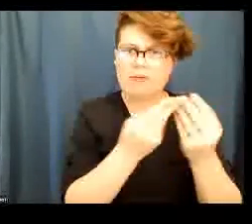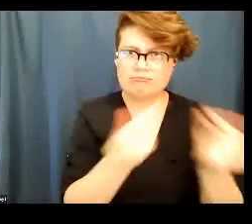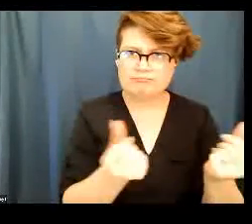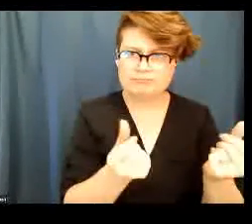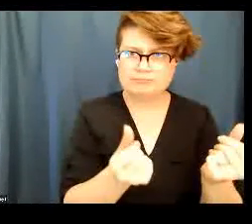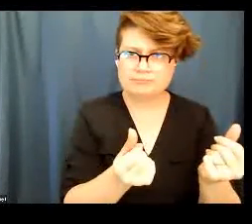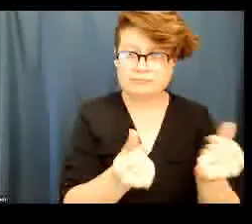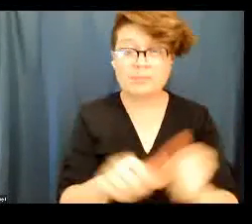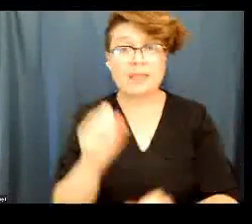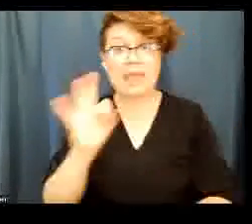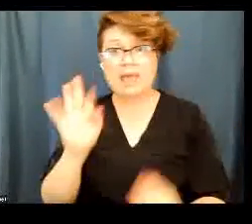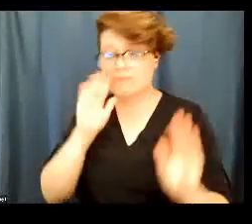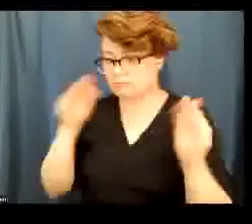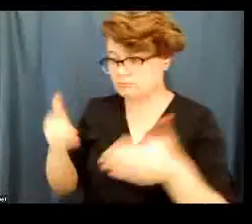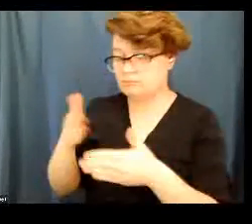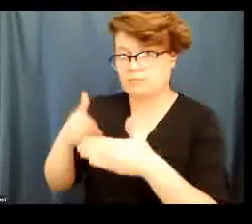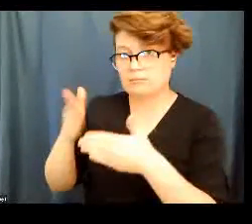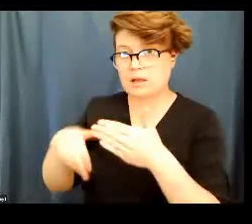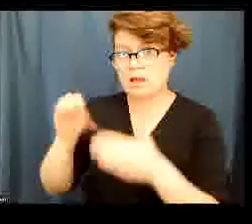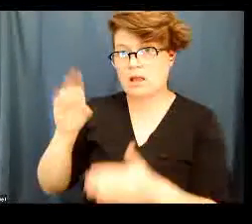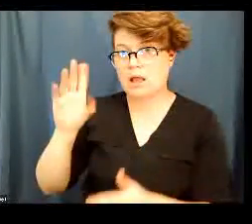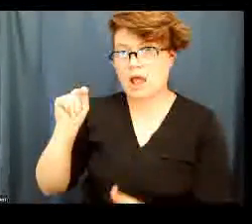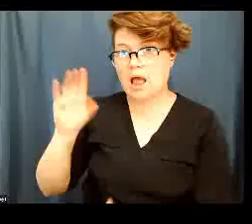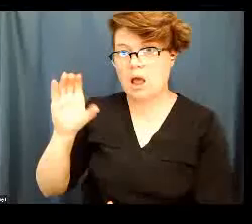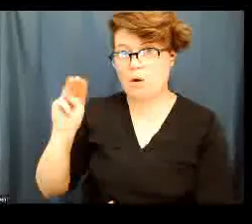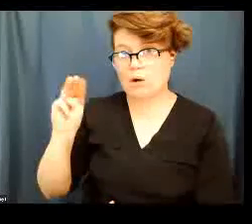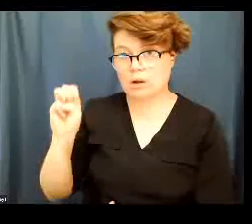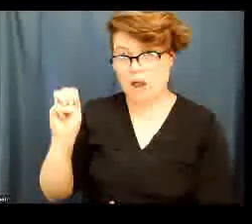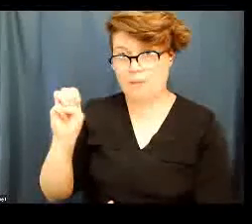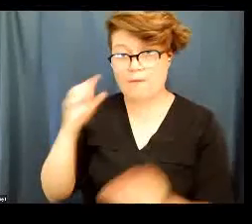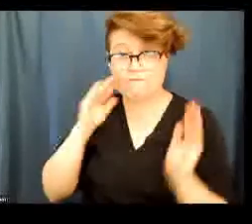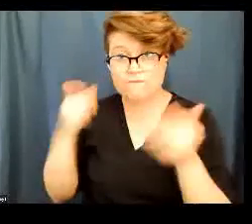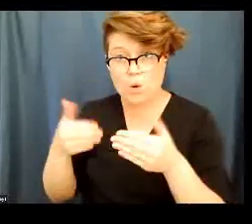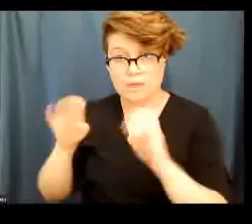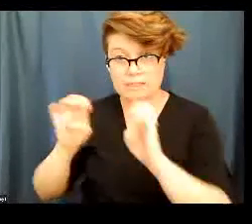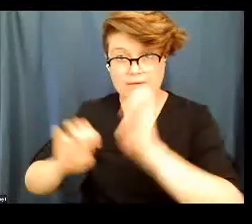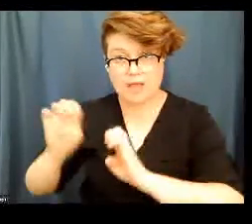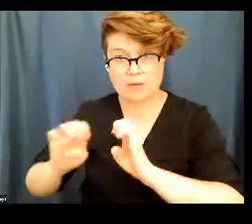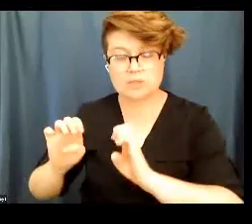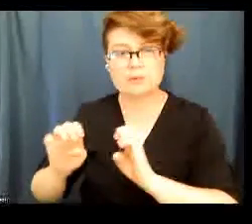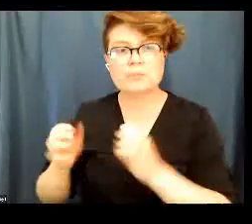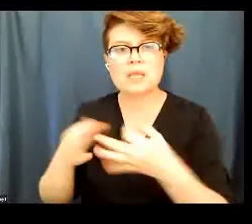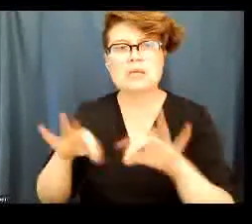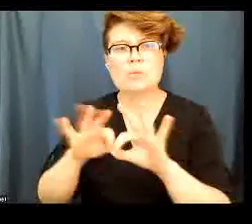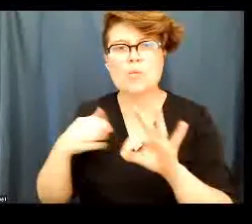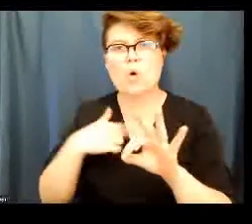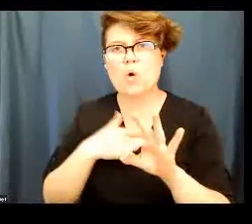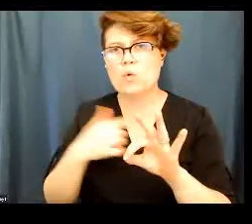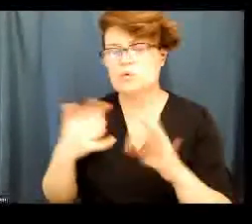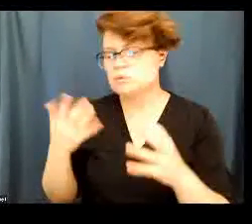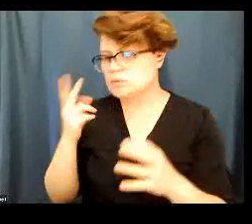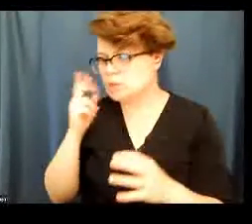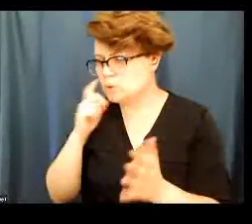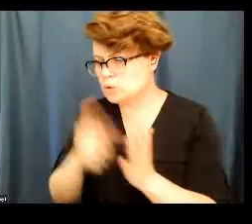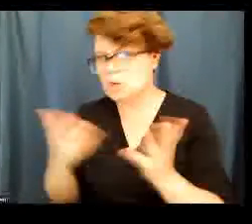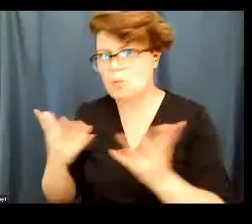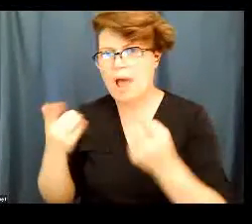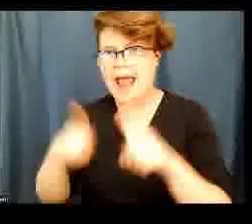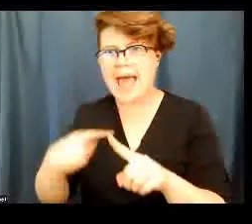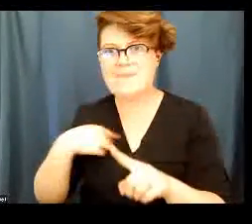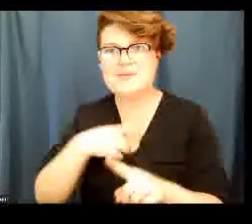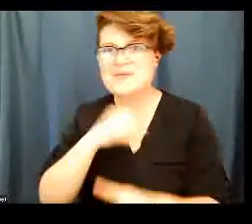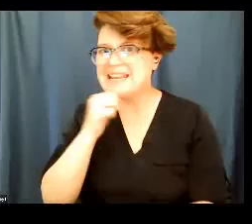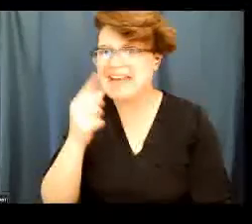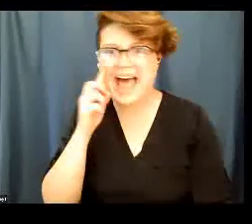outcome-focused evaluation, we want to look at what's happening that we didn't expect, right? Is there anything that's